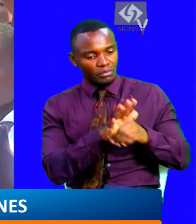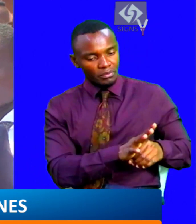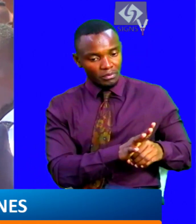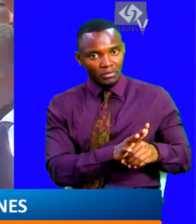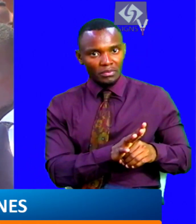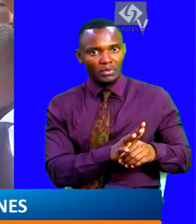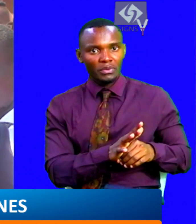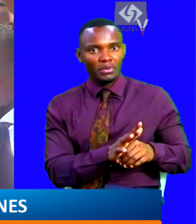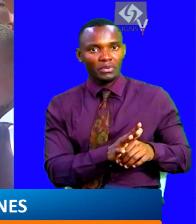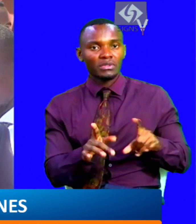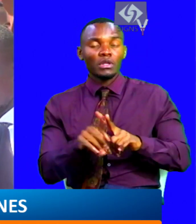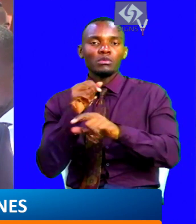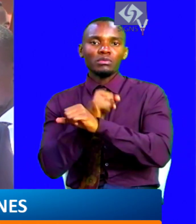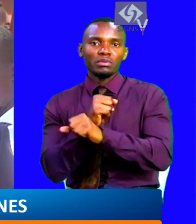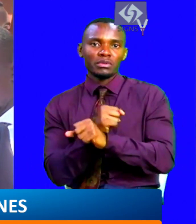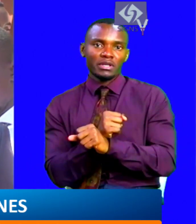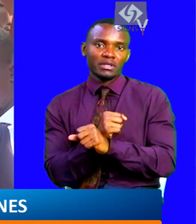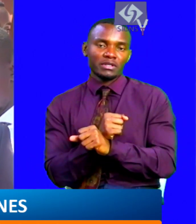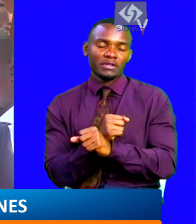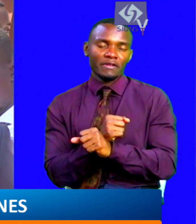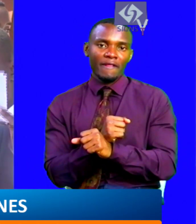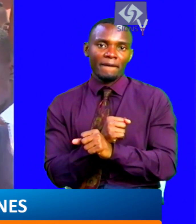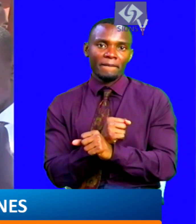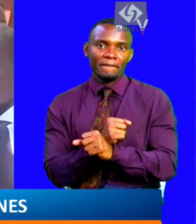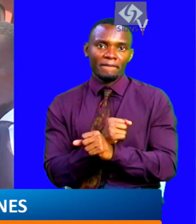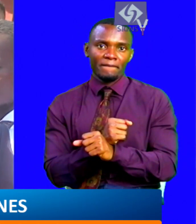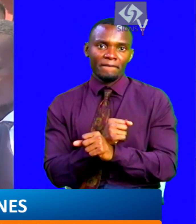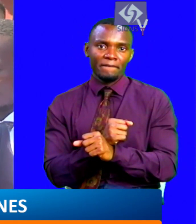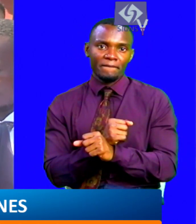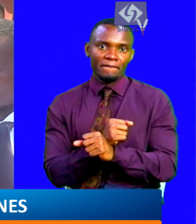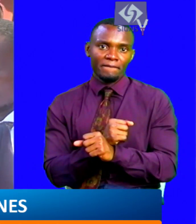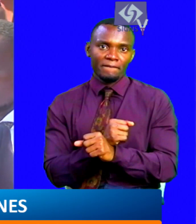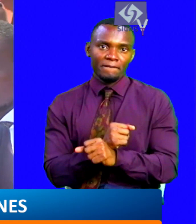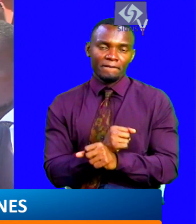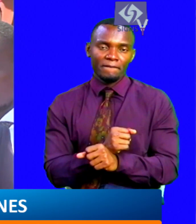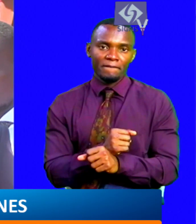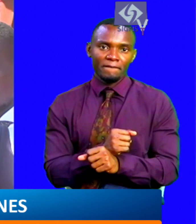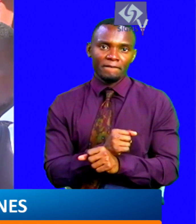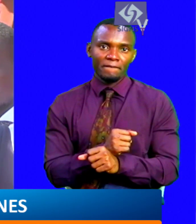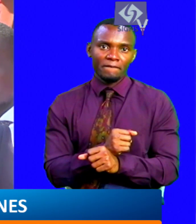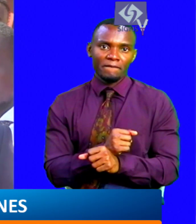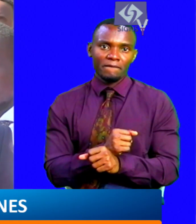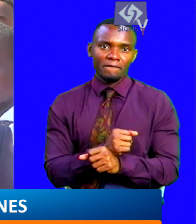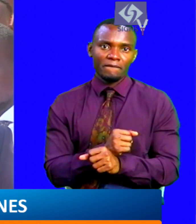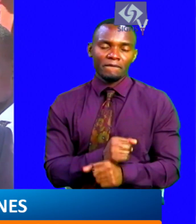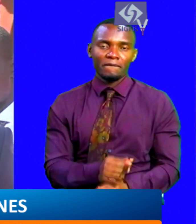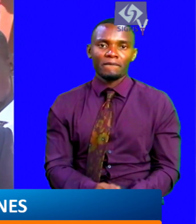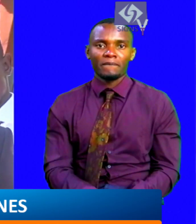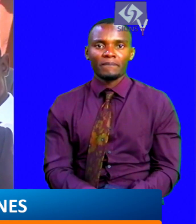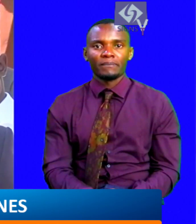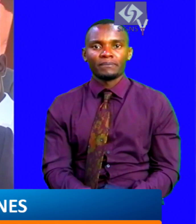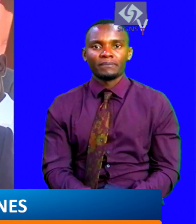it, but then it is quite obvious that when a state has gone rogue, it has gone rogue. Zile fedha za wananchi